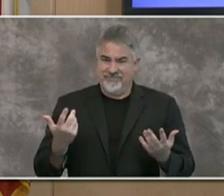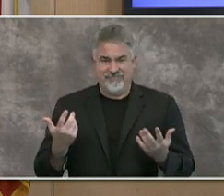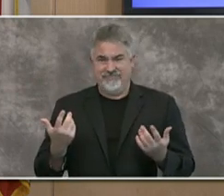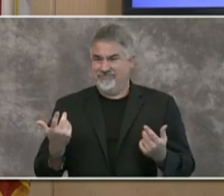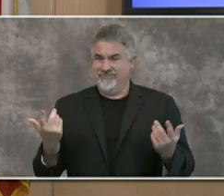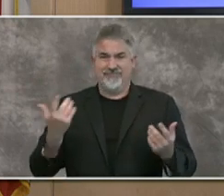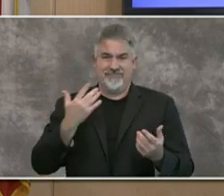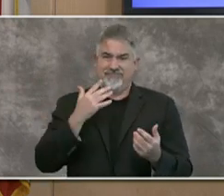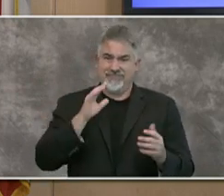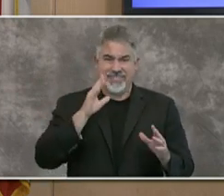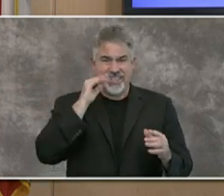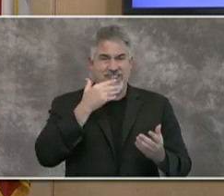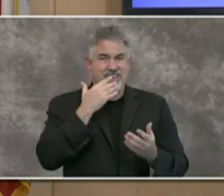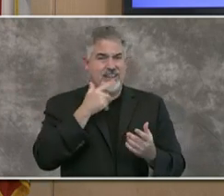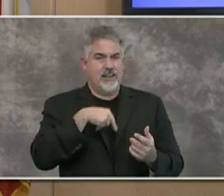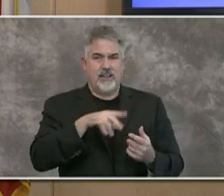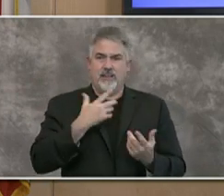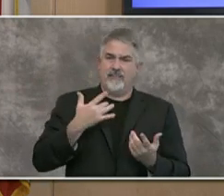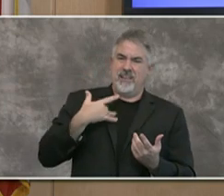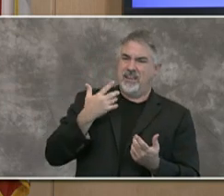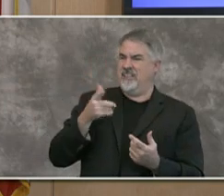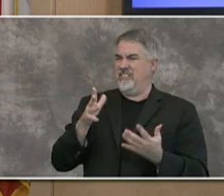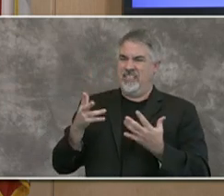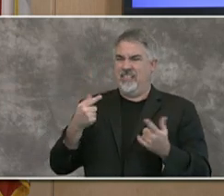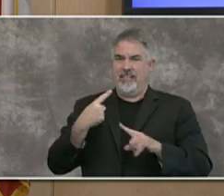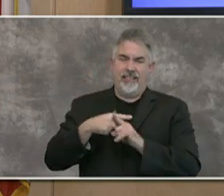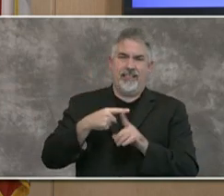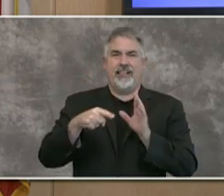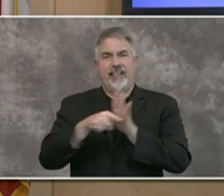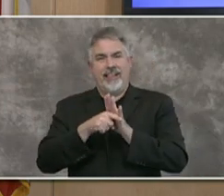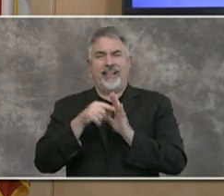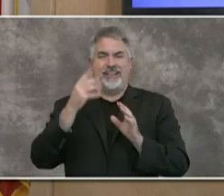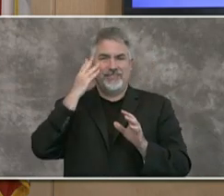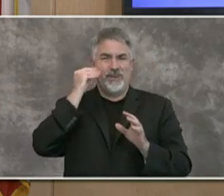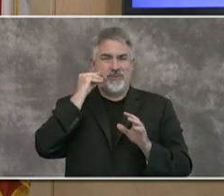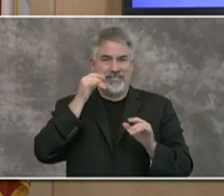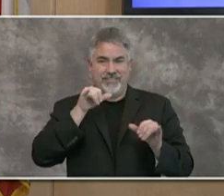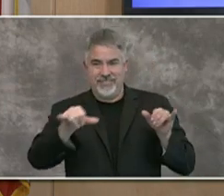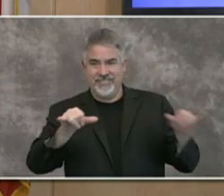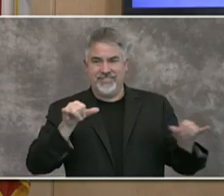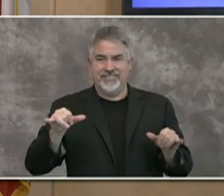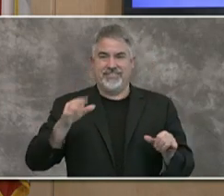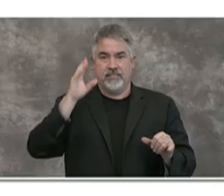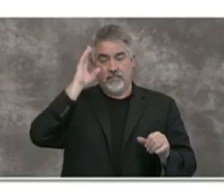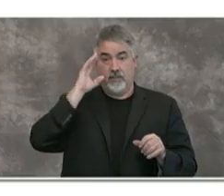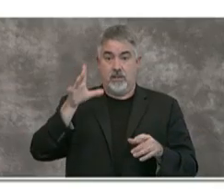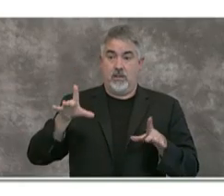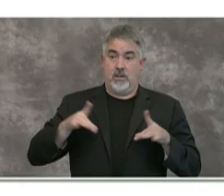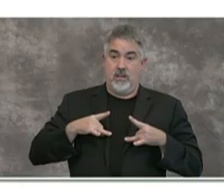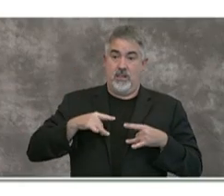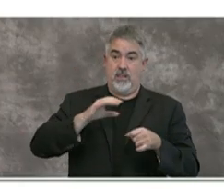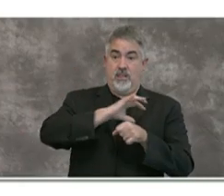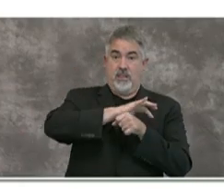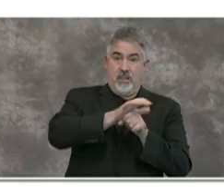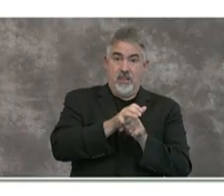if you or someone you know is a victim of elder abuse, we urge you to contact Adult Protective Services